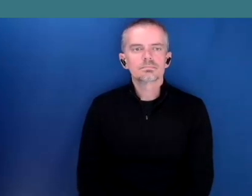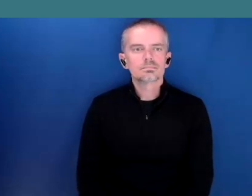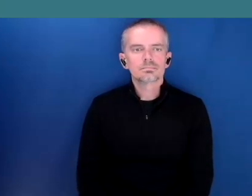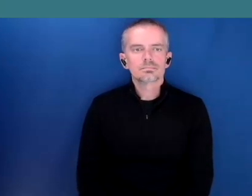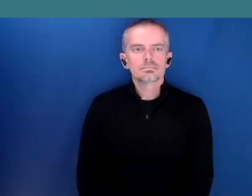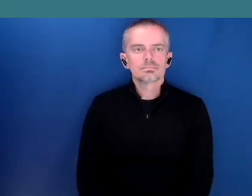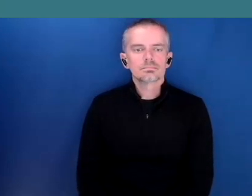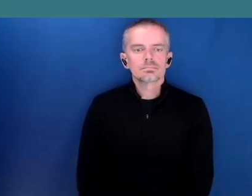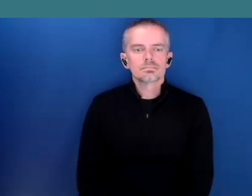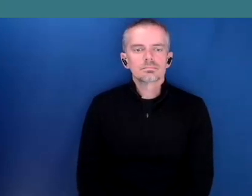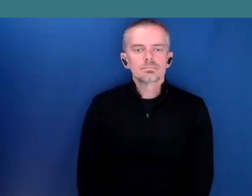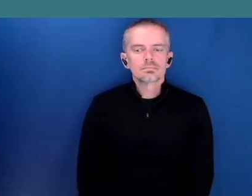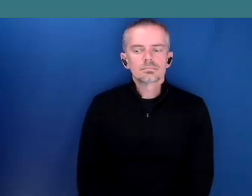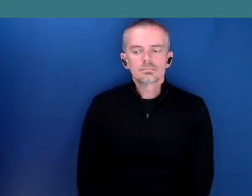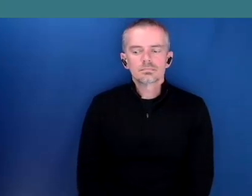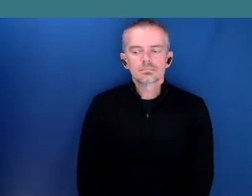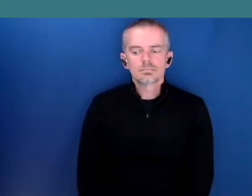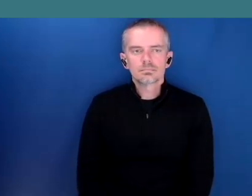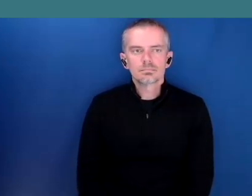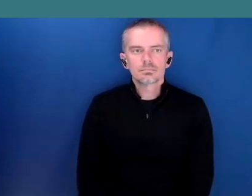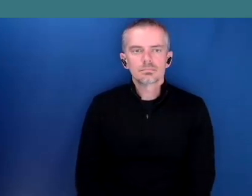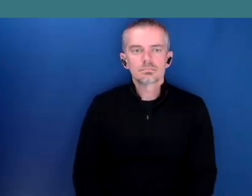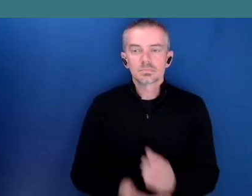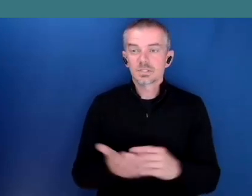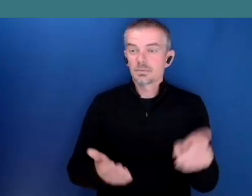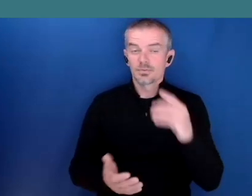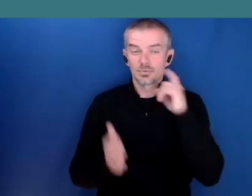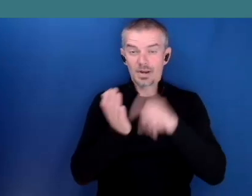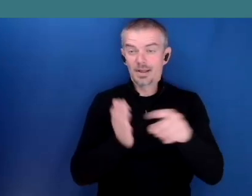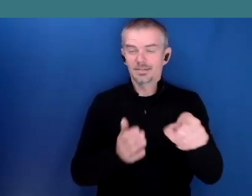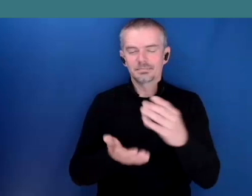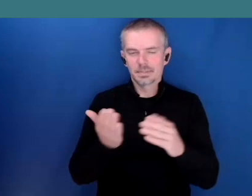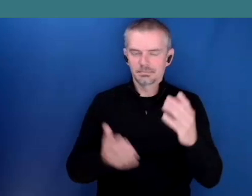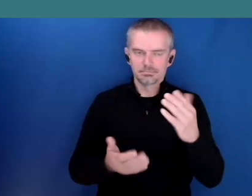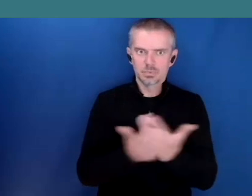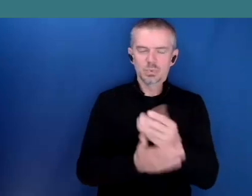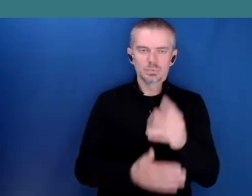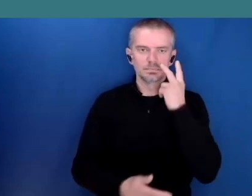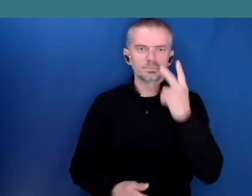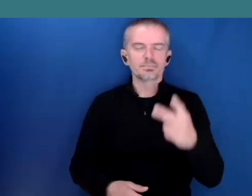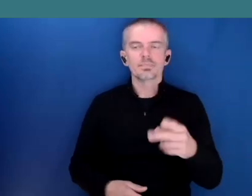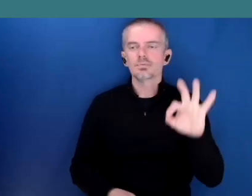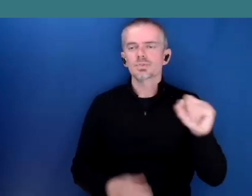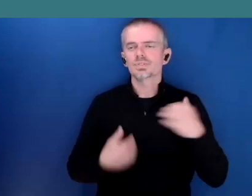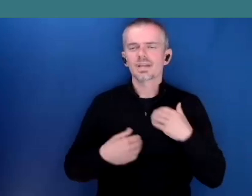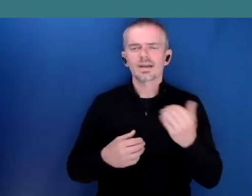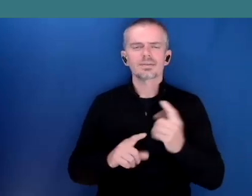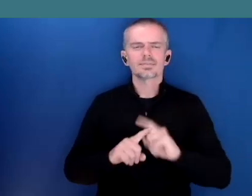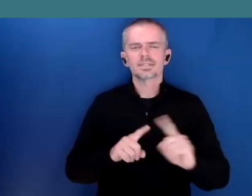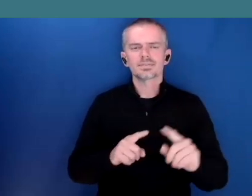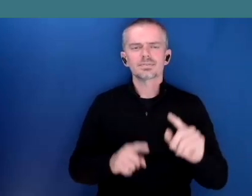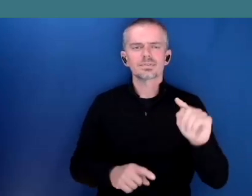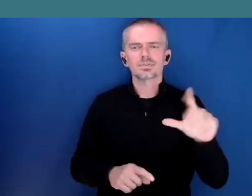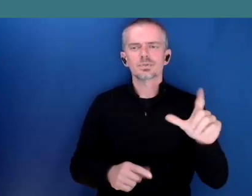This may be a familiar tool to some and not to others, but the Forest Service has developed a number of different tools to